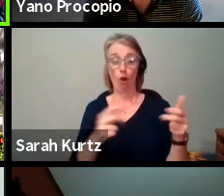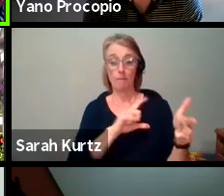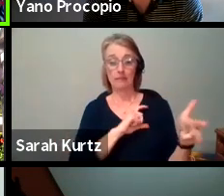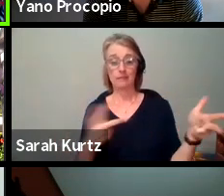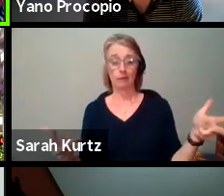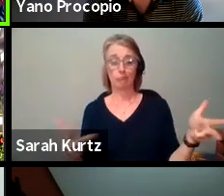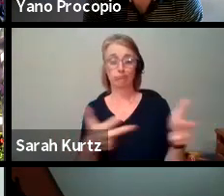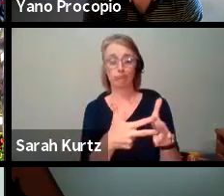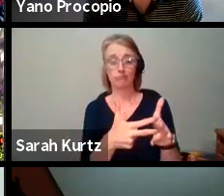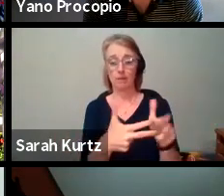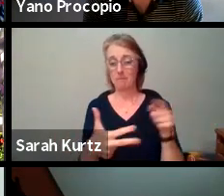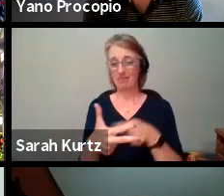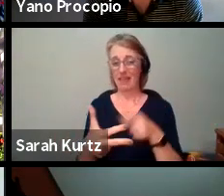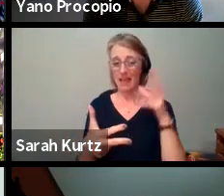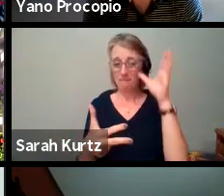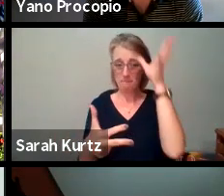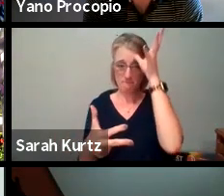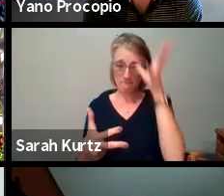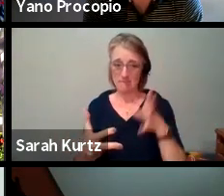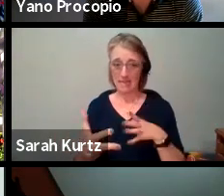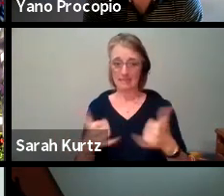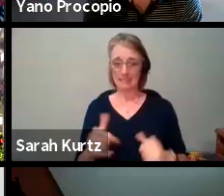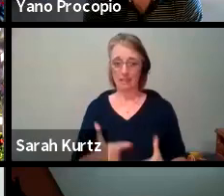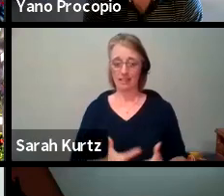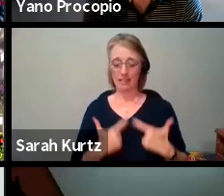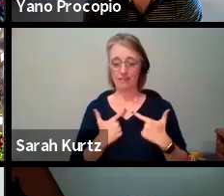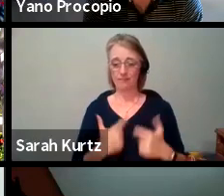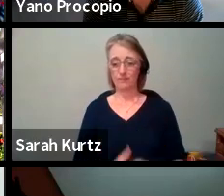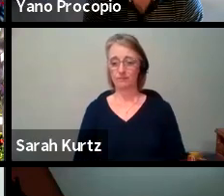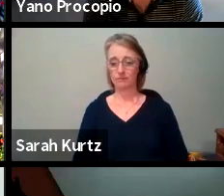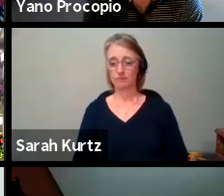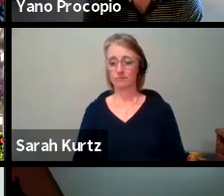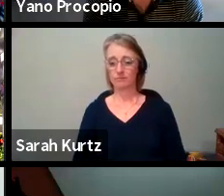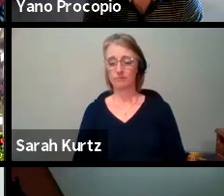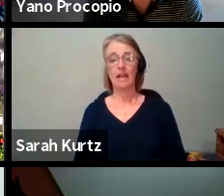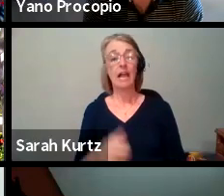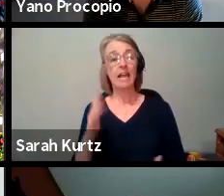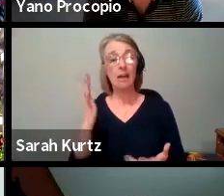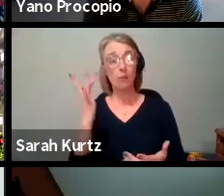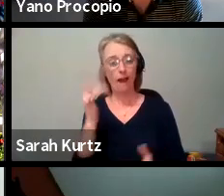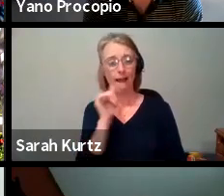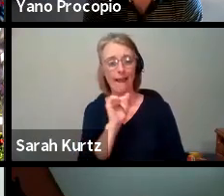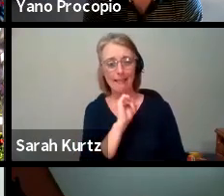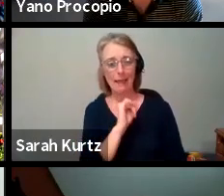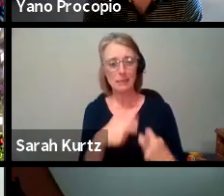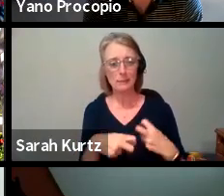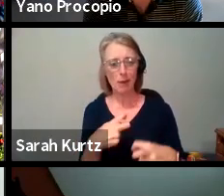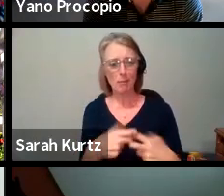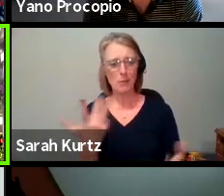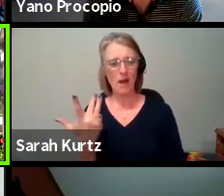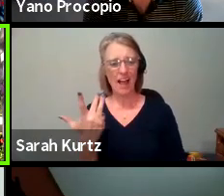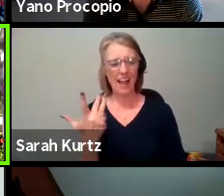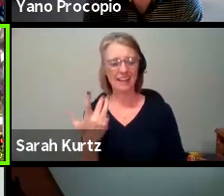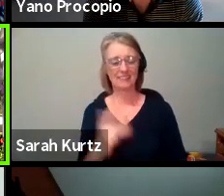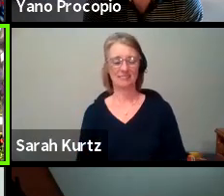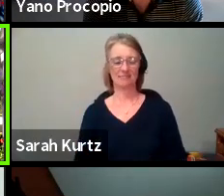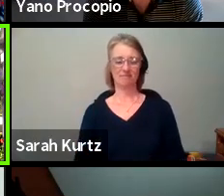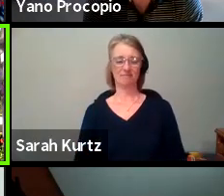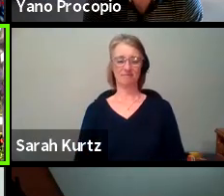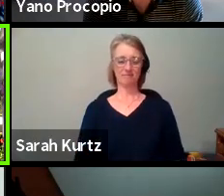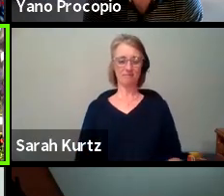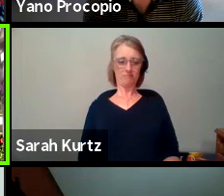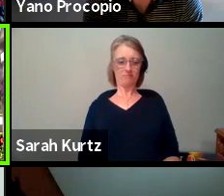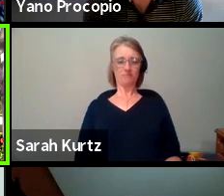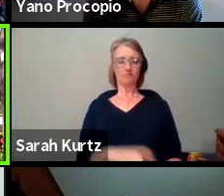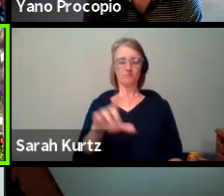yet he lives. He lives. I just And want to we connect. wonder why Atlanta's a problem. I just want to connect the dots,